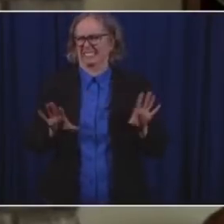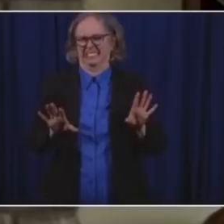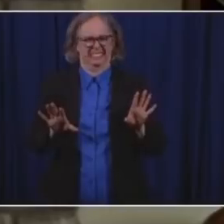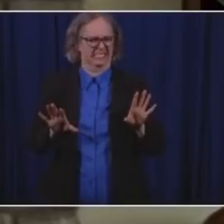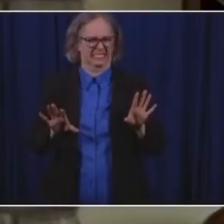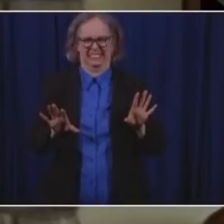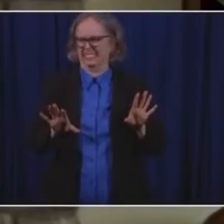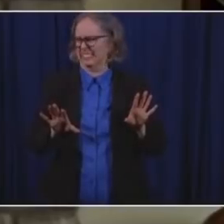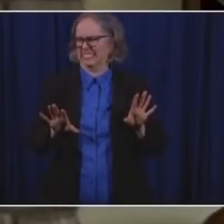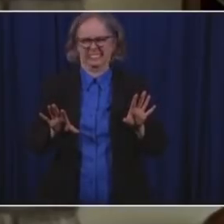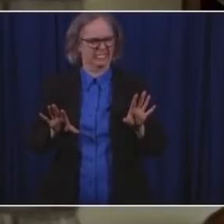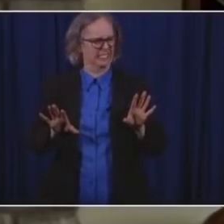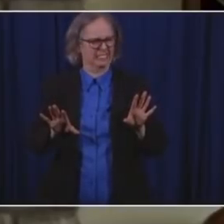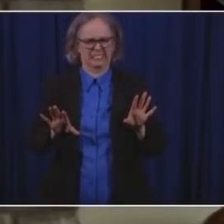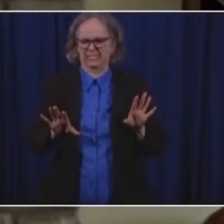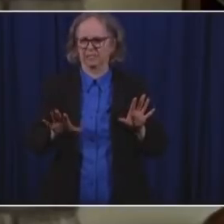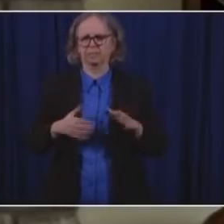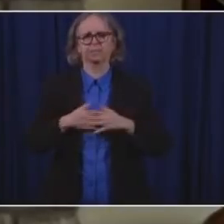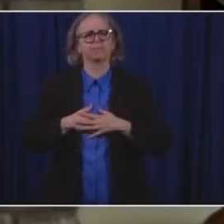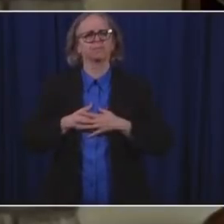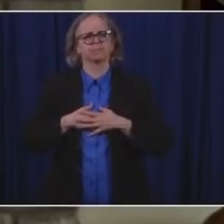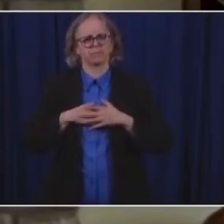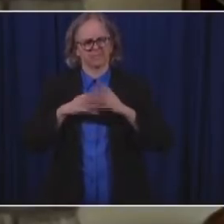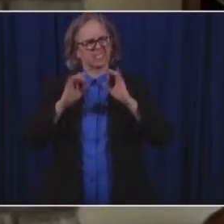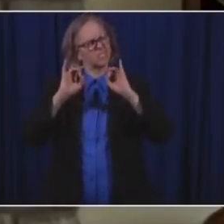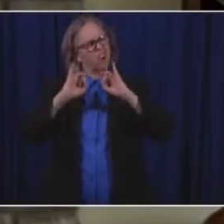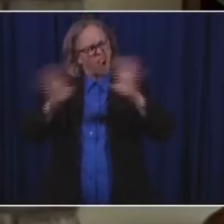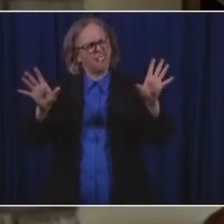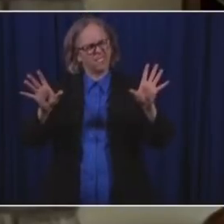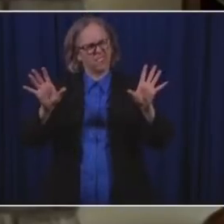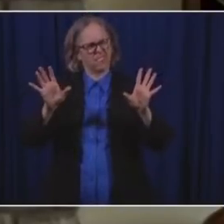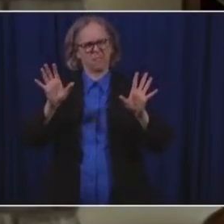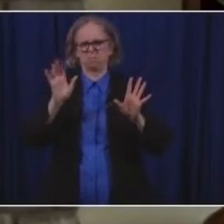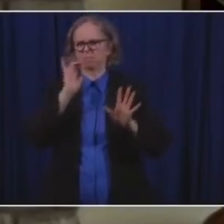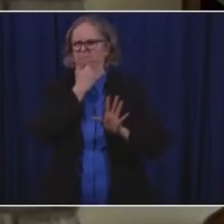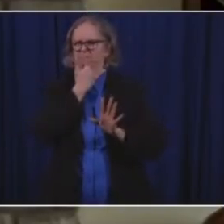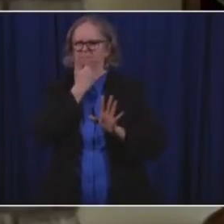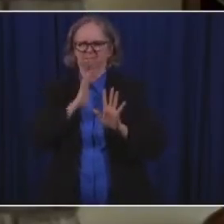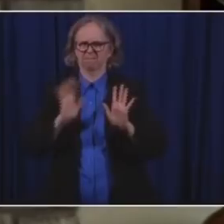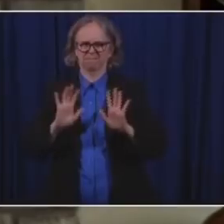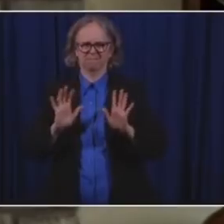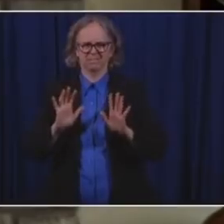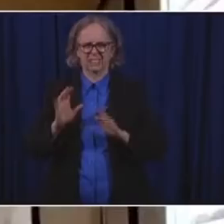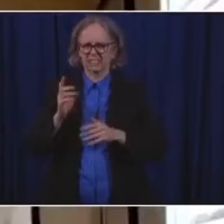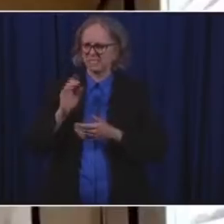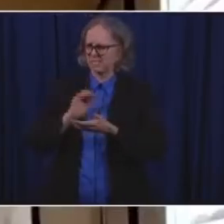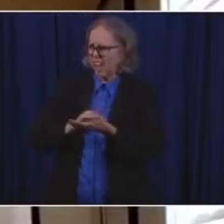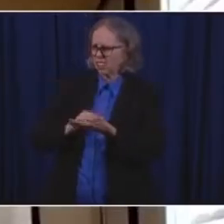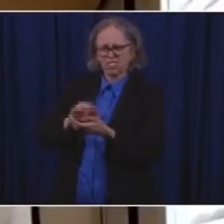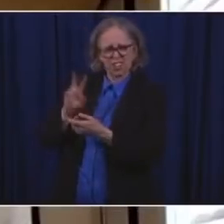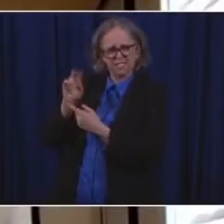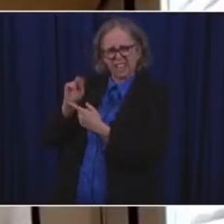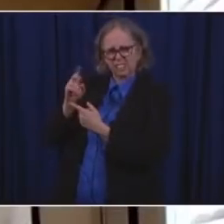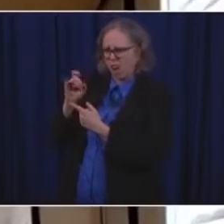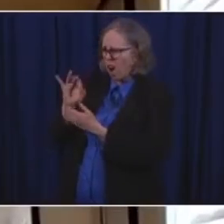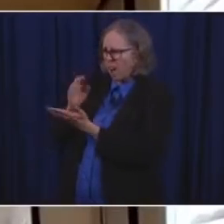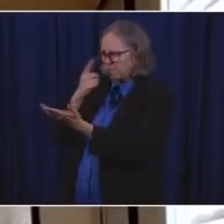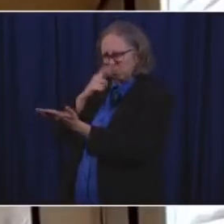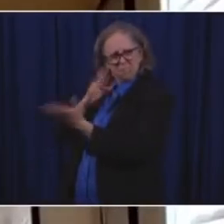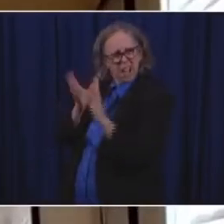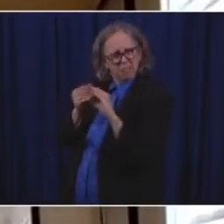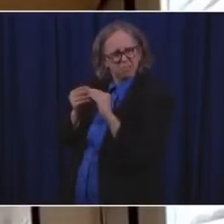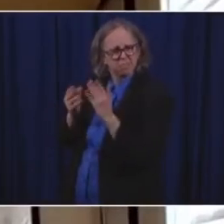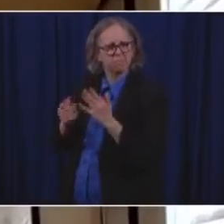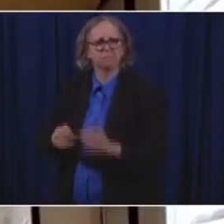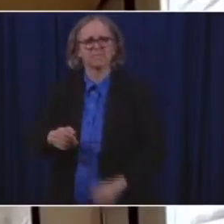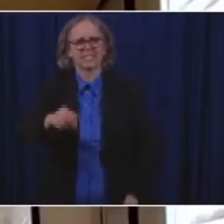a horrible, horrible mistake. Dr. Vanderhoff? Yes, Governor, you answered it very well. The